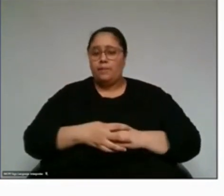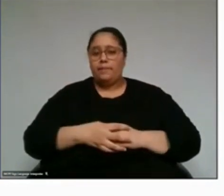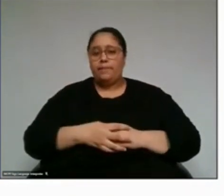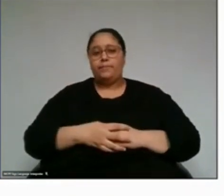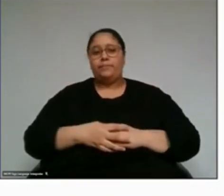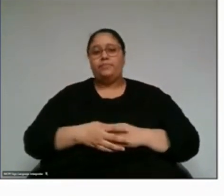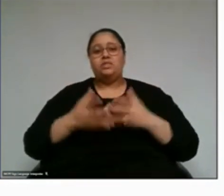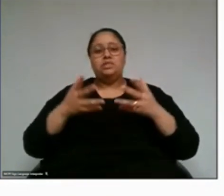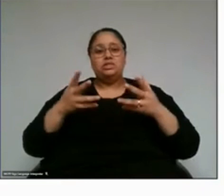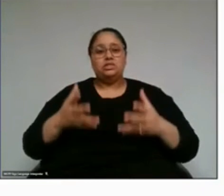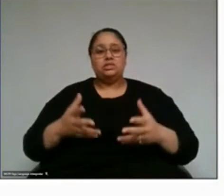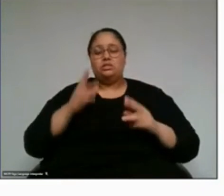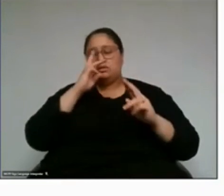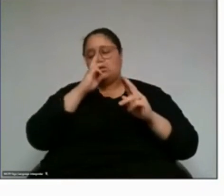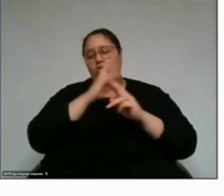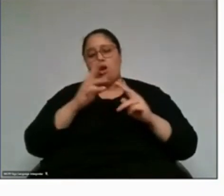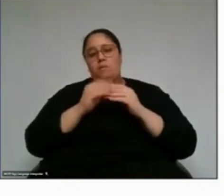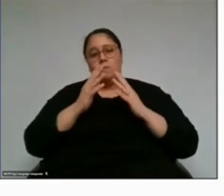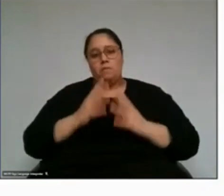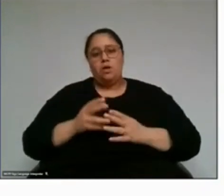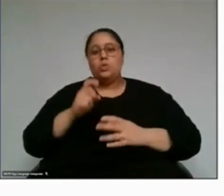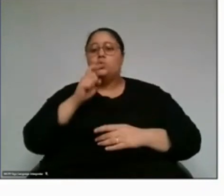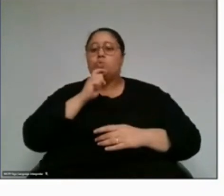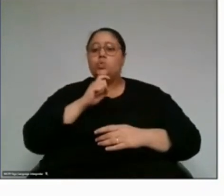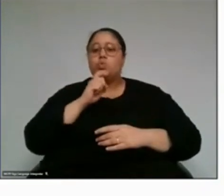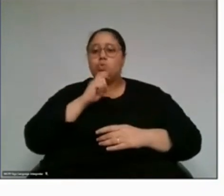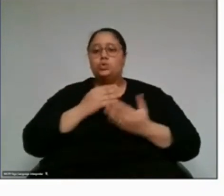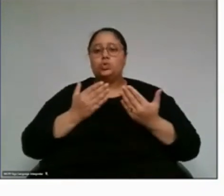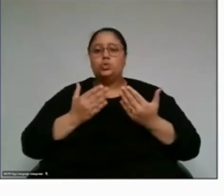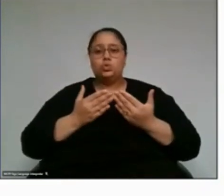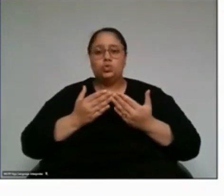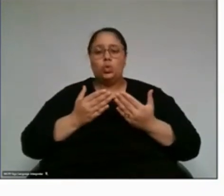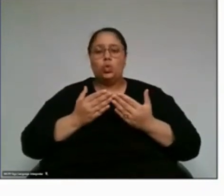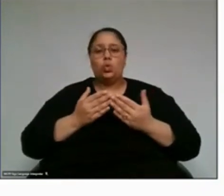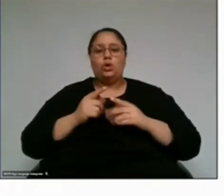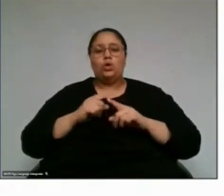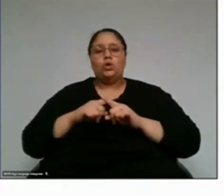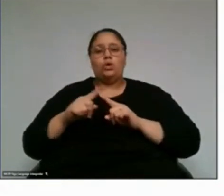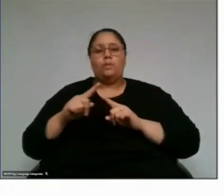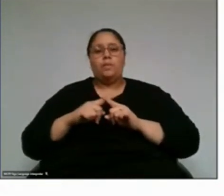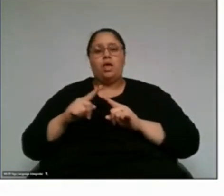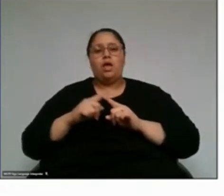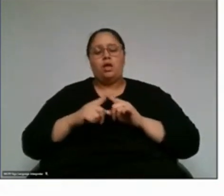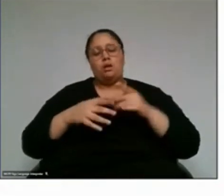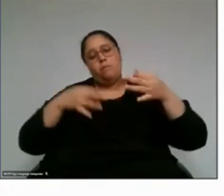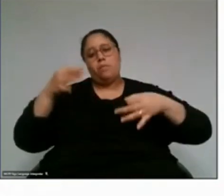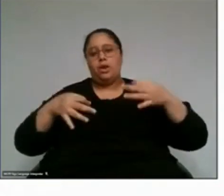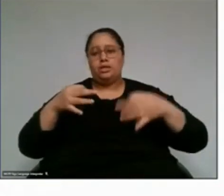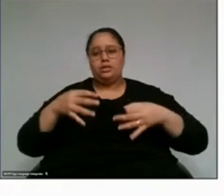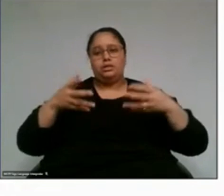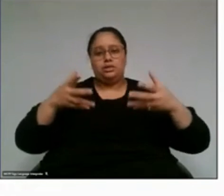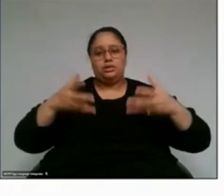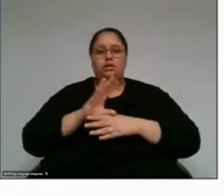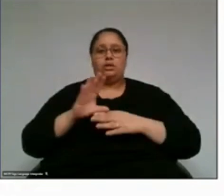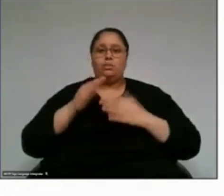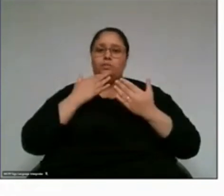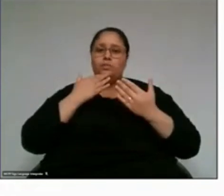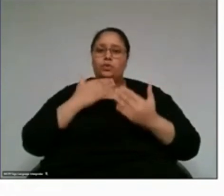that this honourable member has used a school to play politics here in the Western Cape.